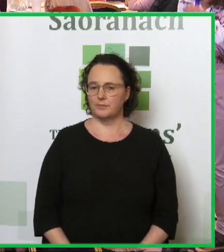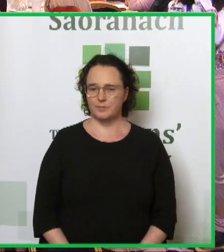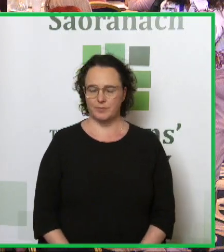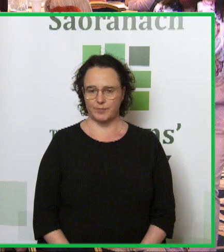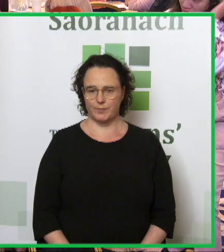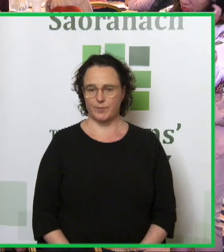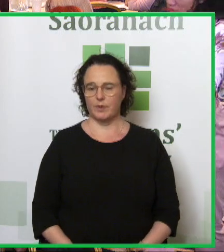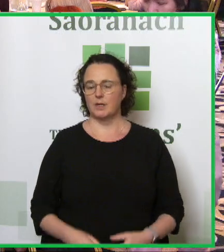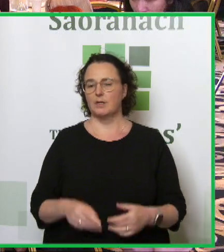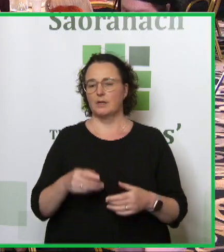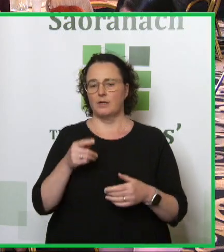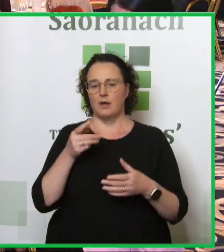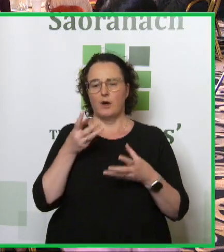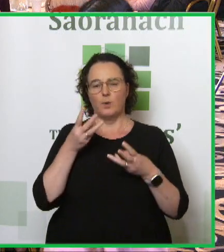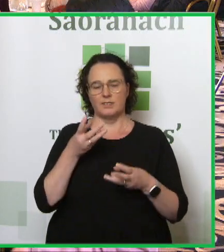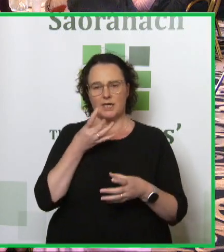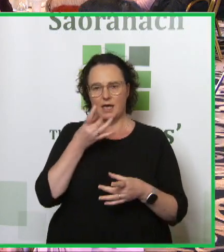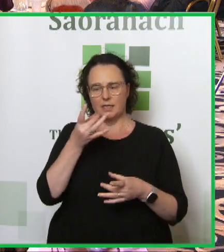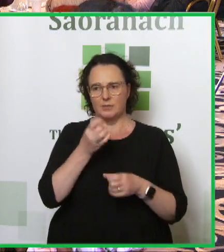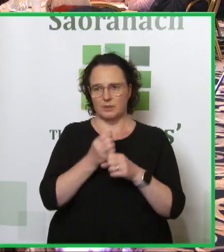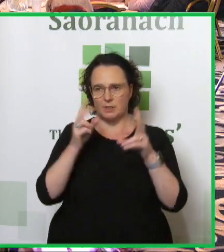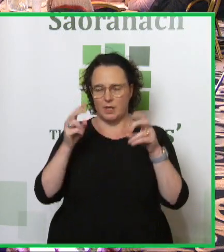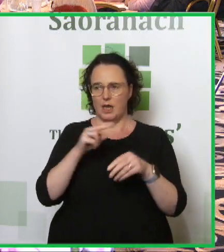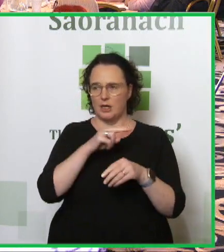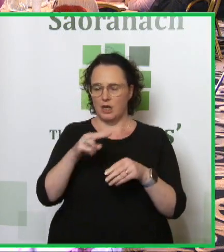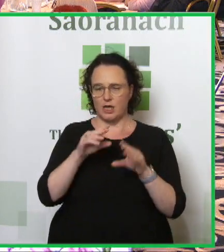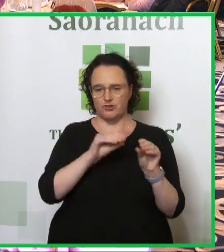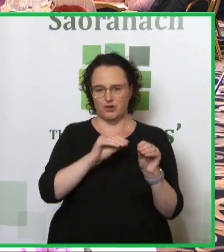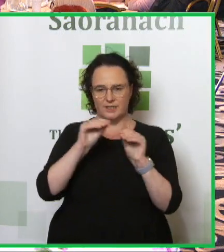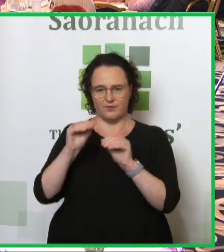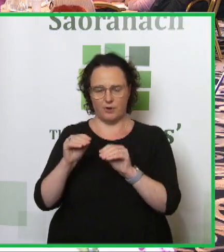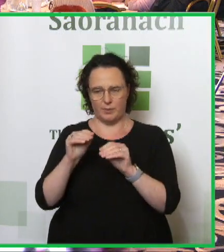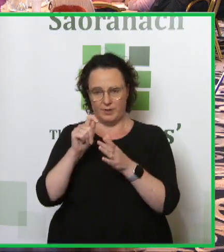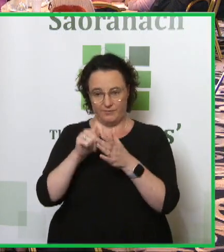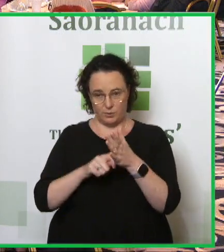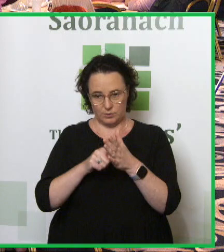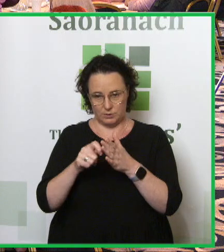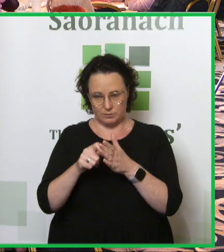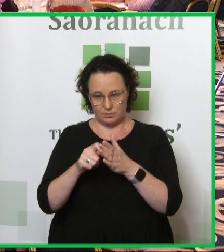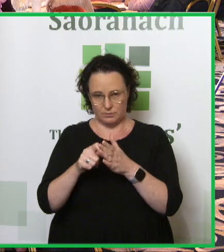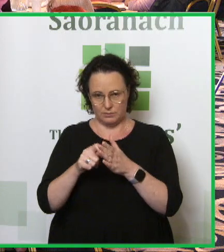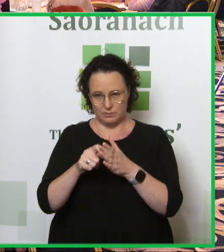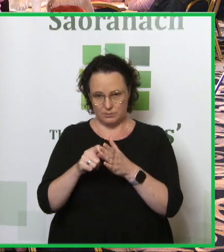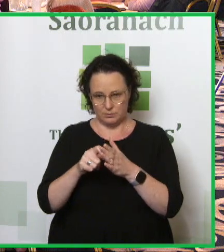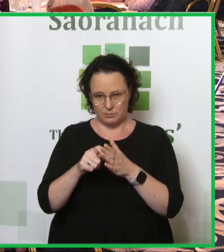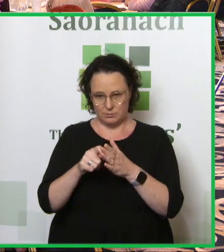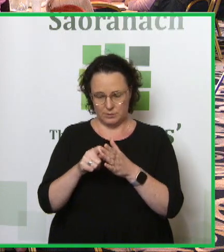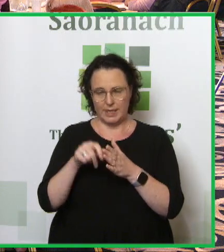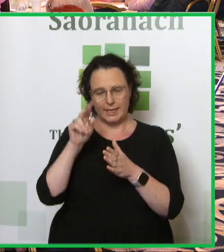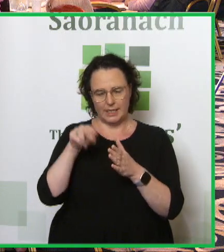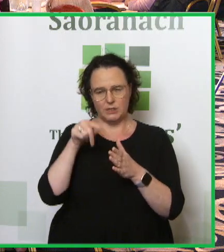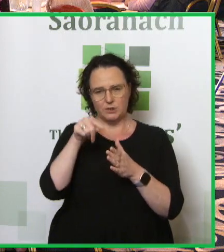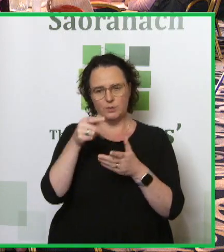I just wanted to ask about the non-transferable votes. Just, I guess, could you kind of elaborate a bit